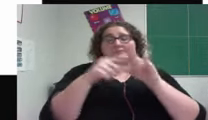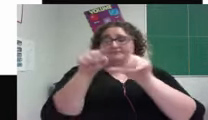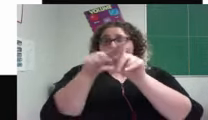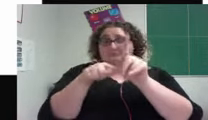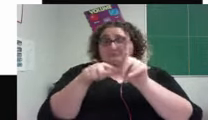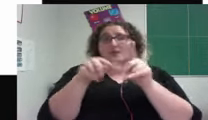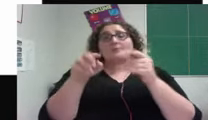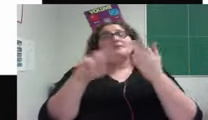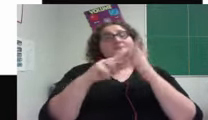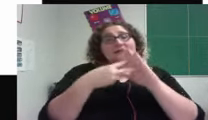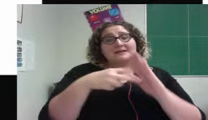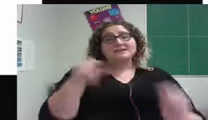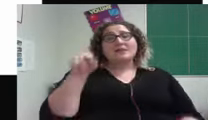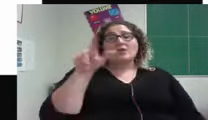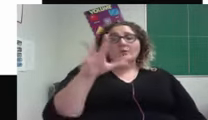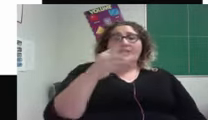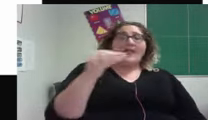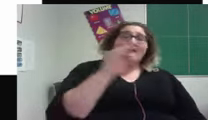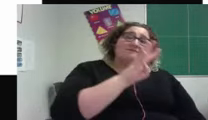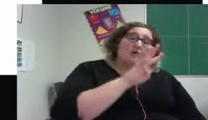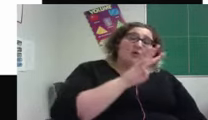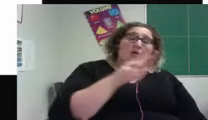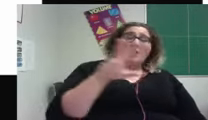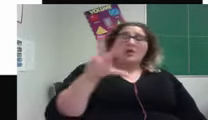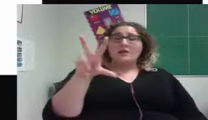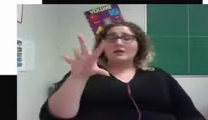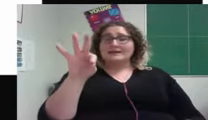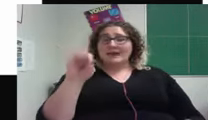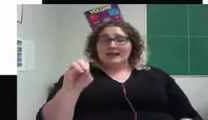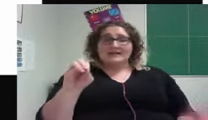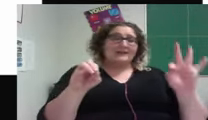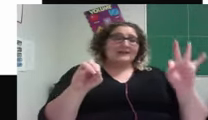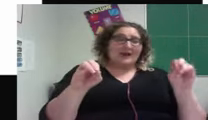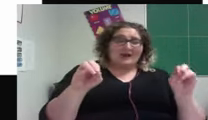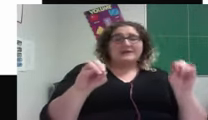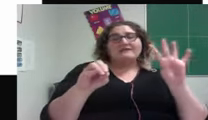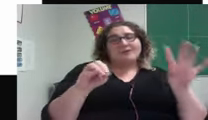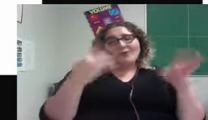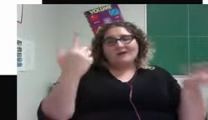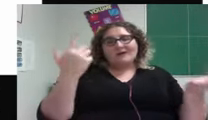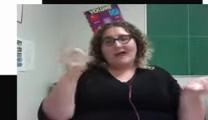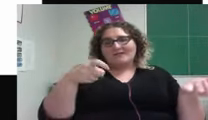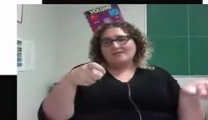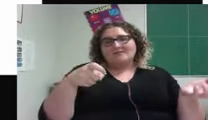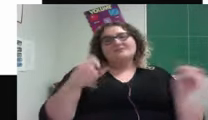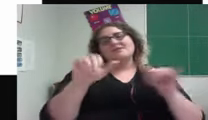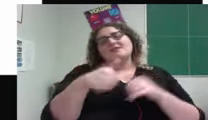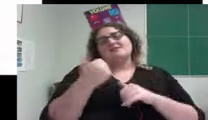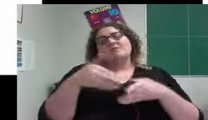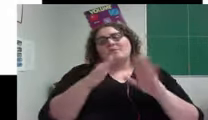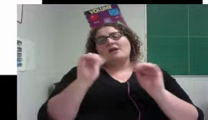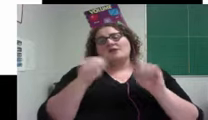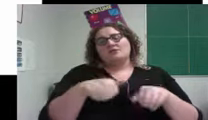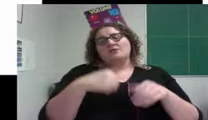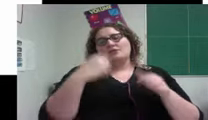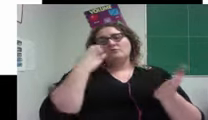degrees. And that's another way you could have went about proving that all 4 angles are congruent to each other.